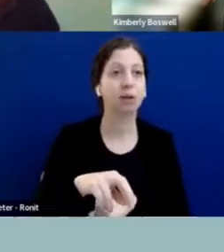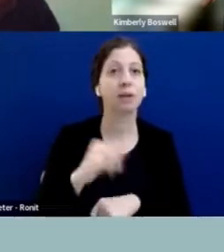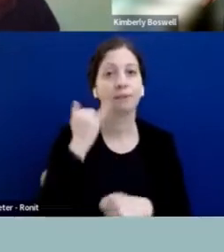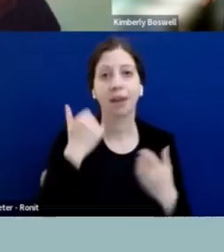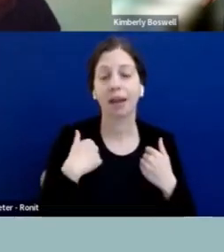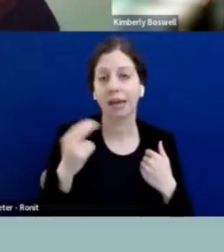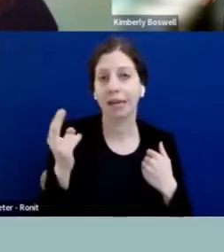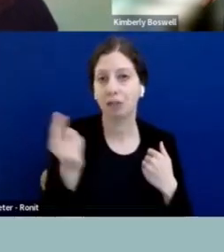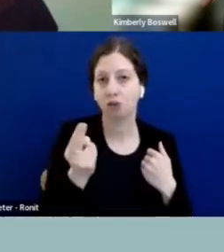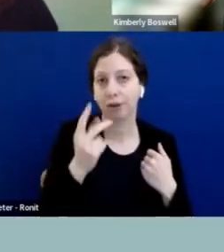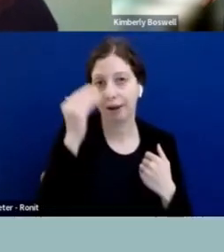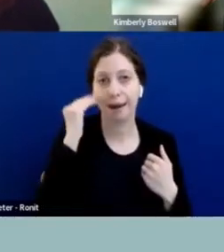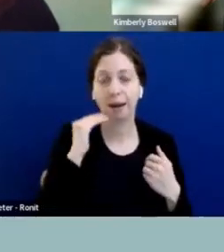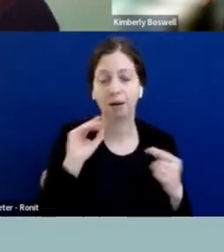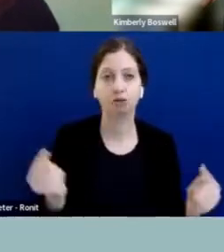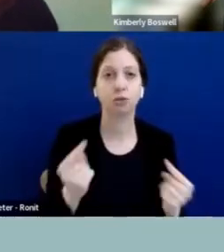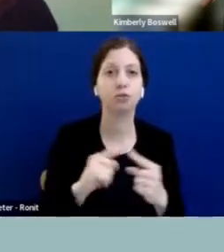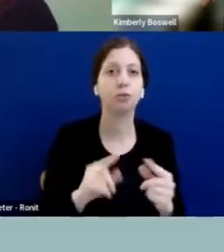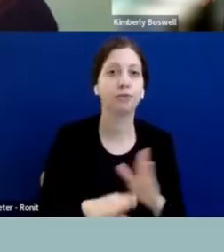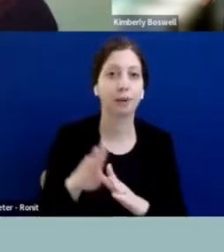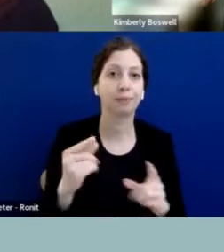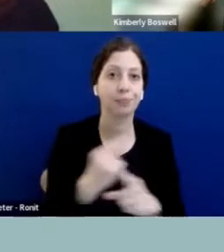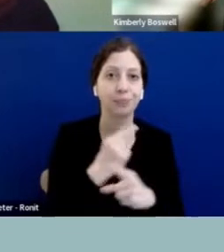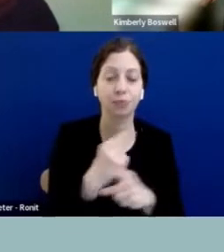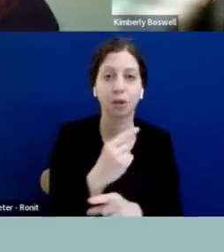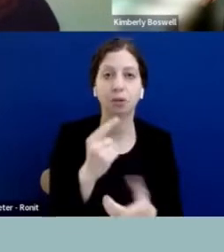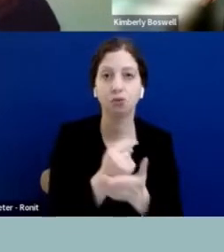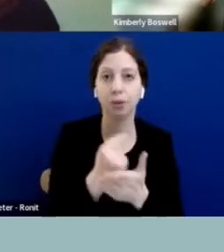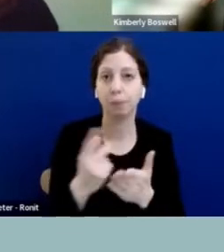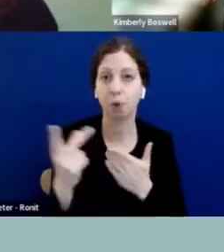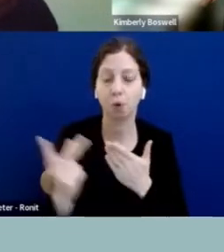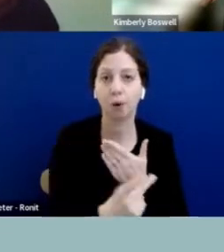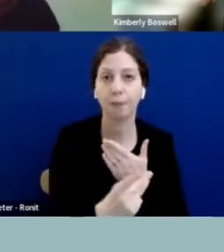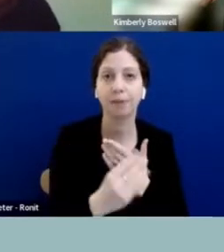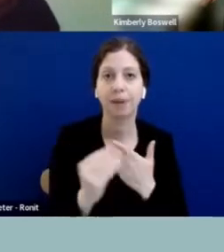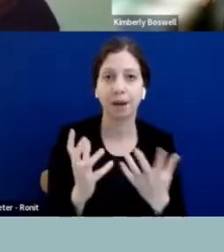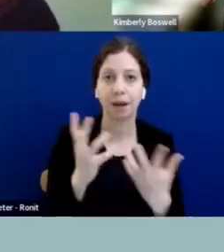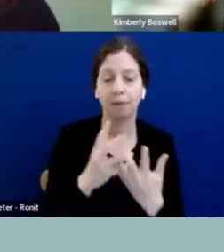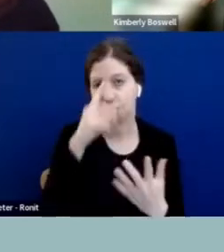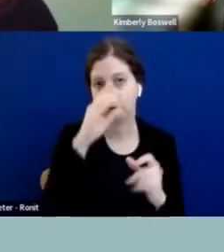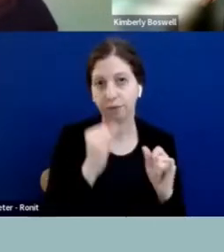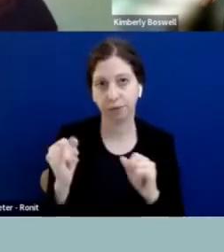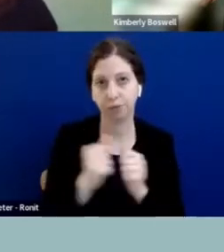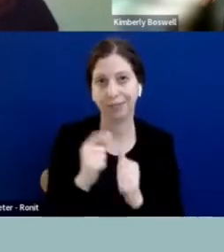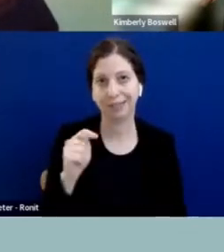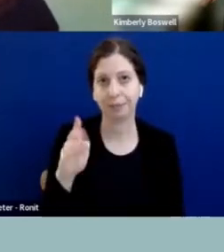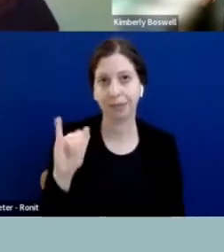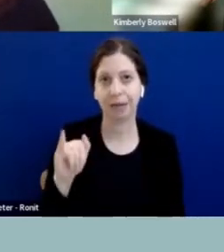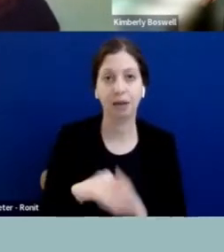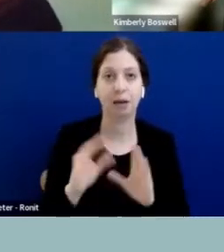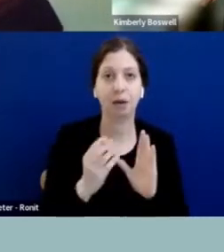head injury in order to develop appropriate treatment programs and accommodations for individuals with TBI in our